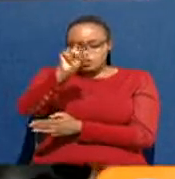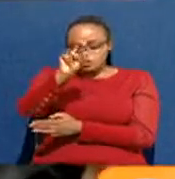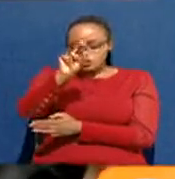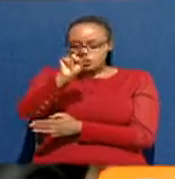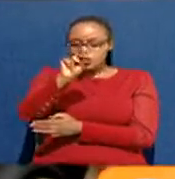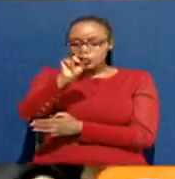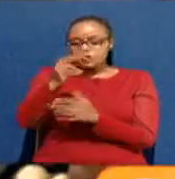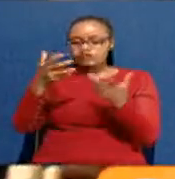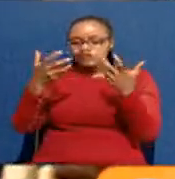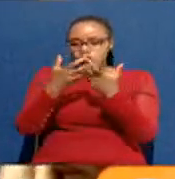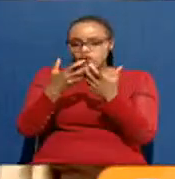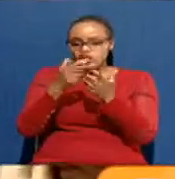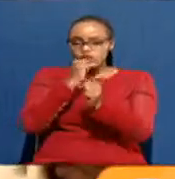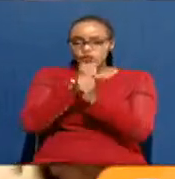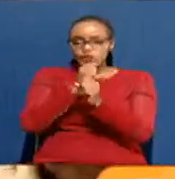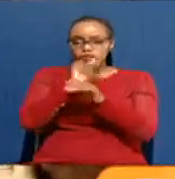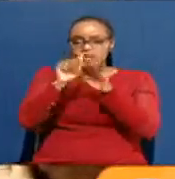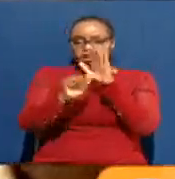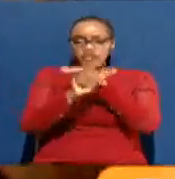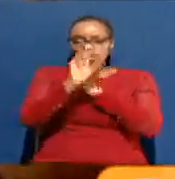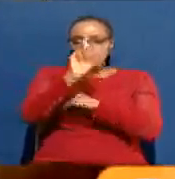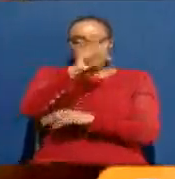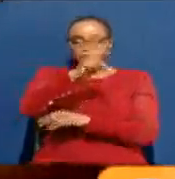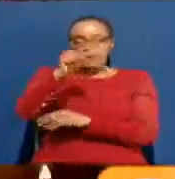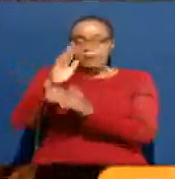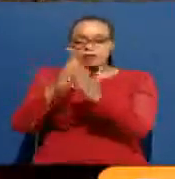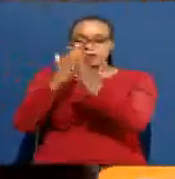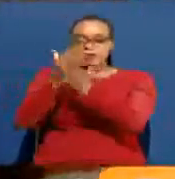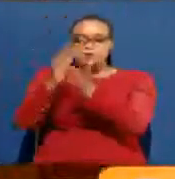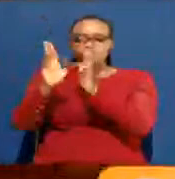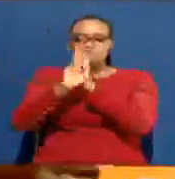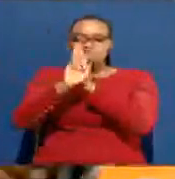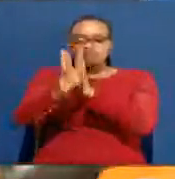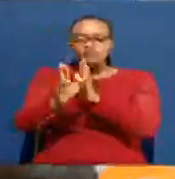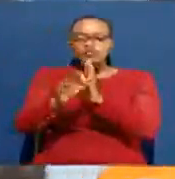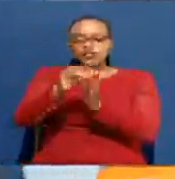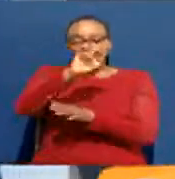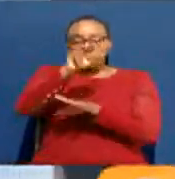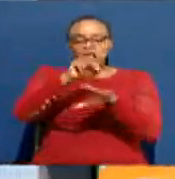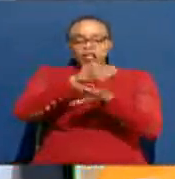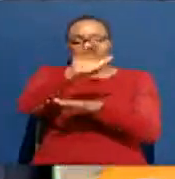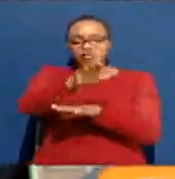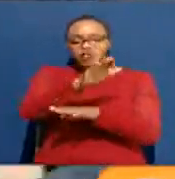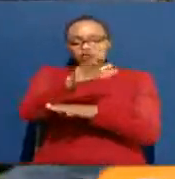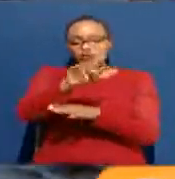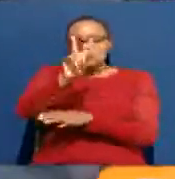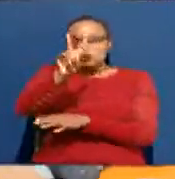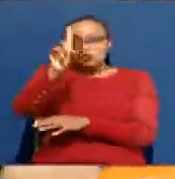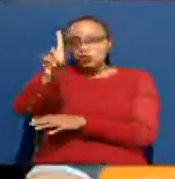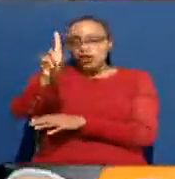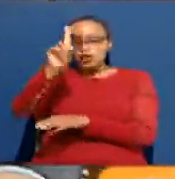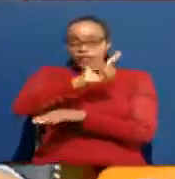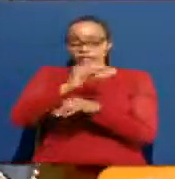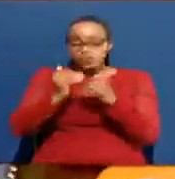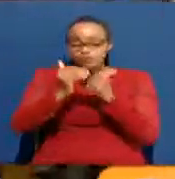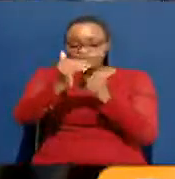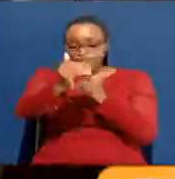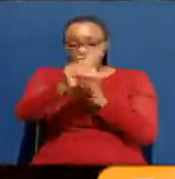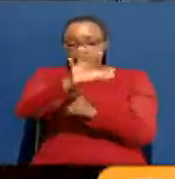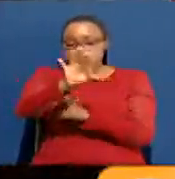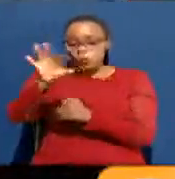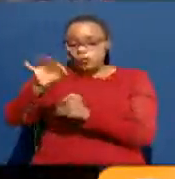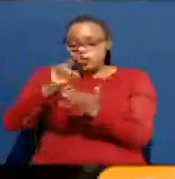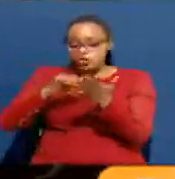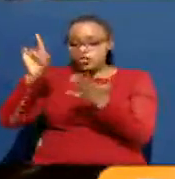to serve in the position of the DPP and submit a report to the whole house within 21 days. If his nomination is